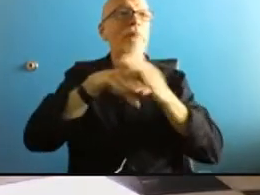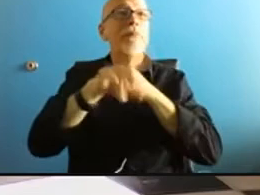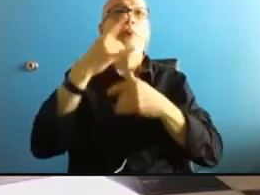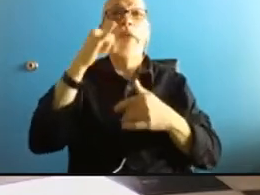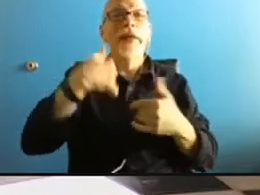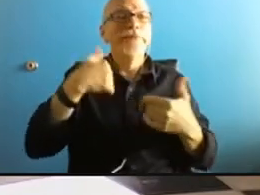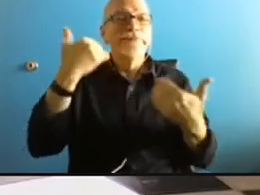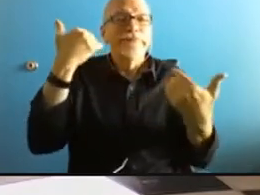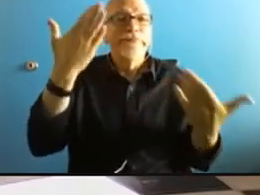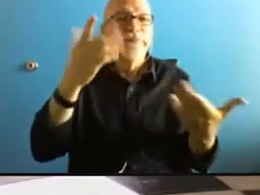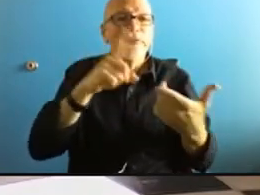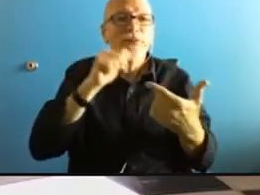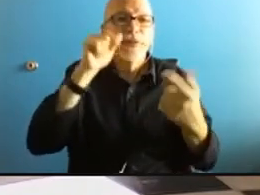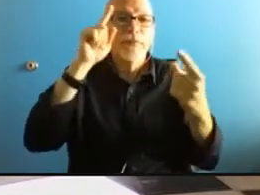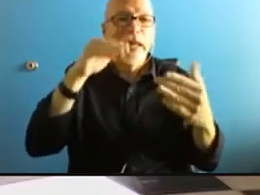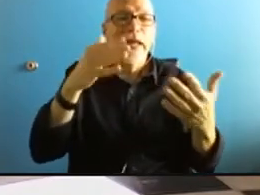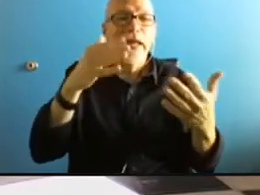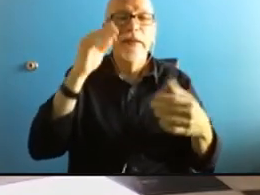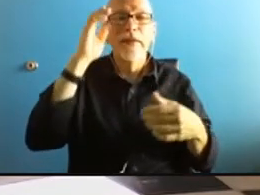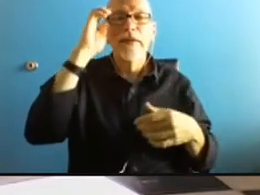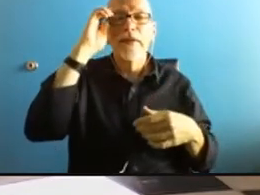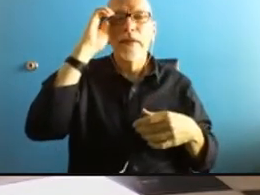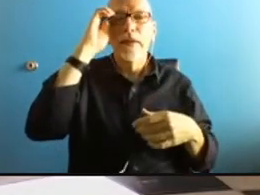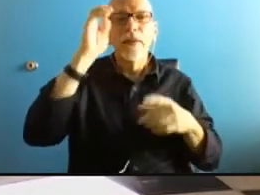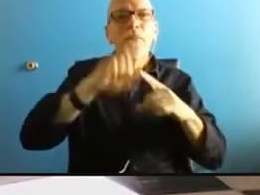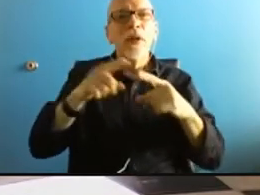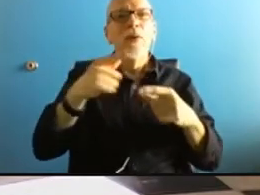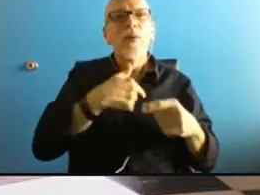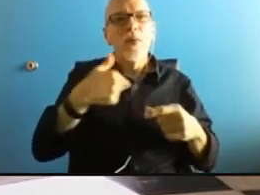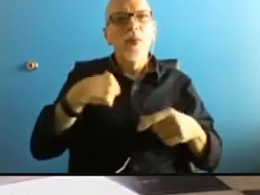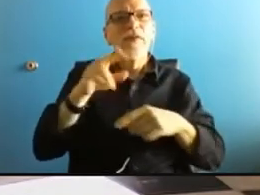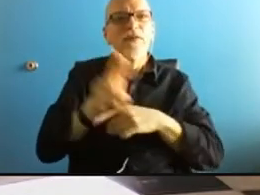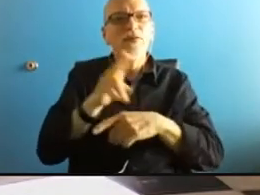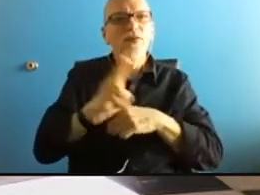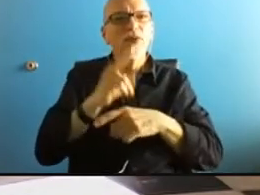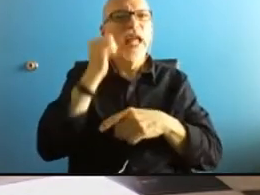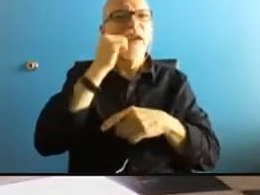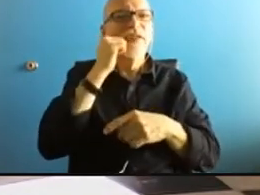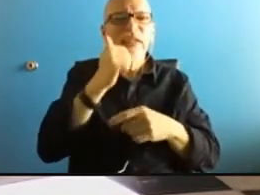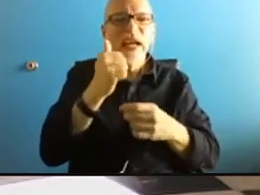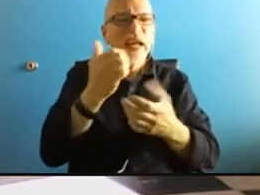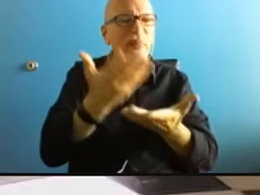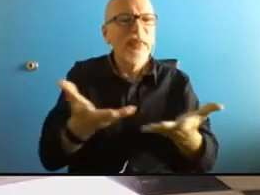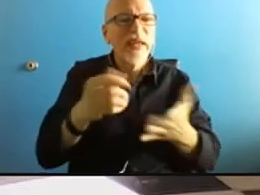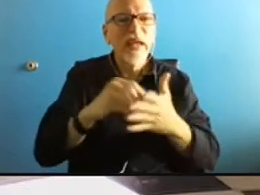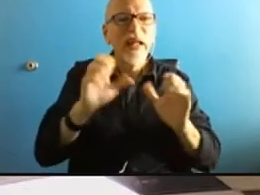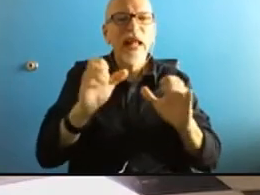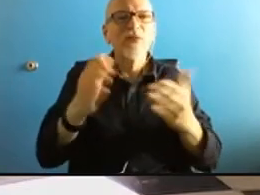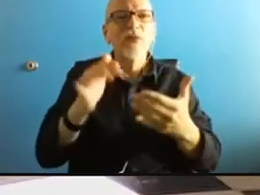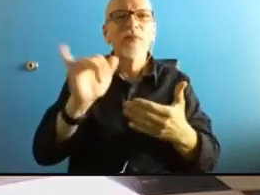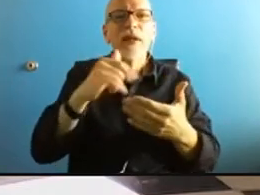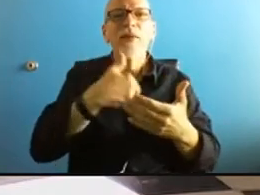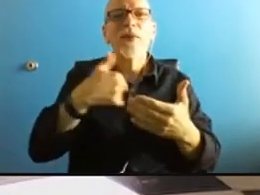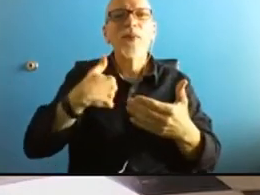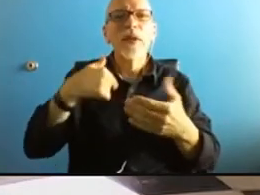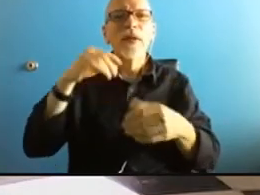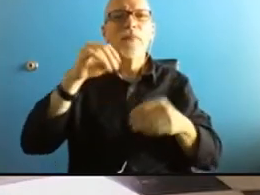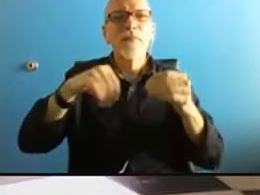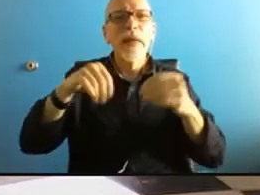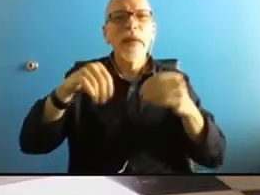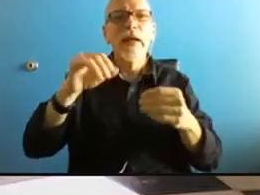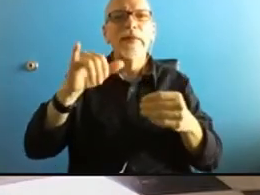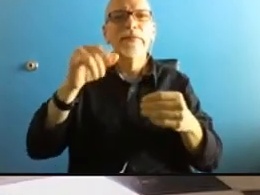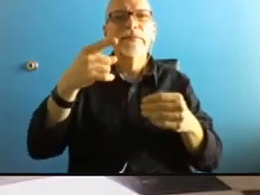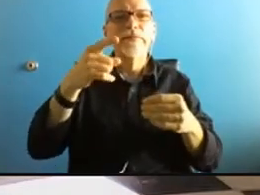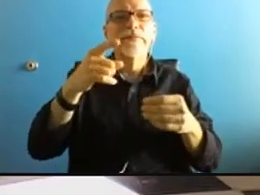I mean, we've used everyday objects in the class. We packed a tower